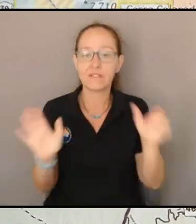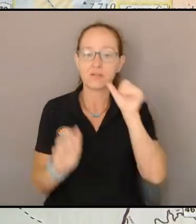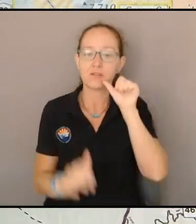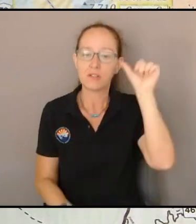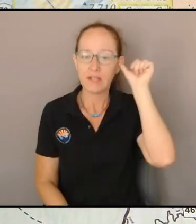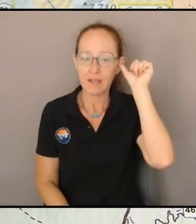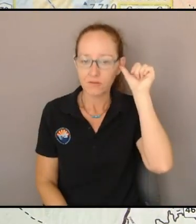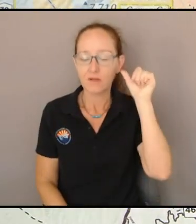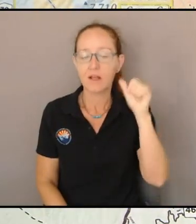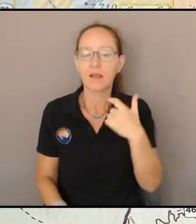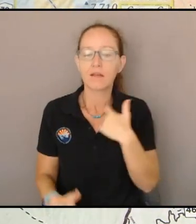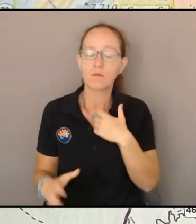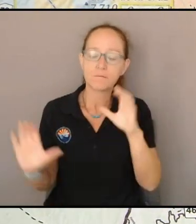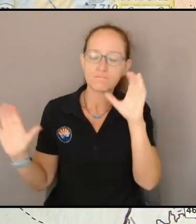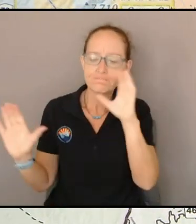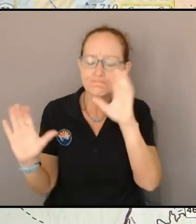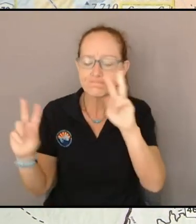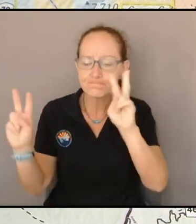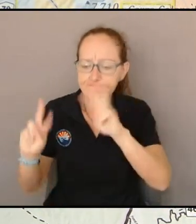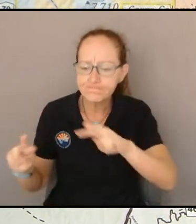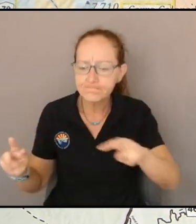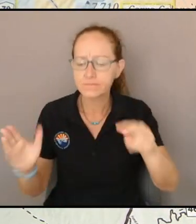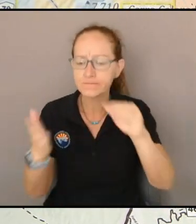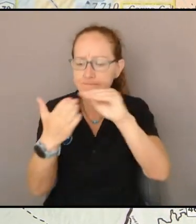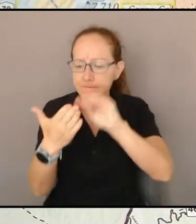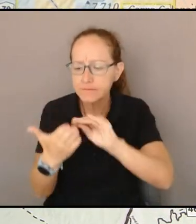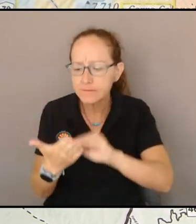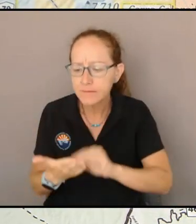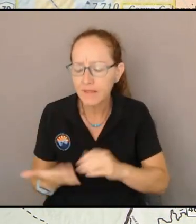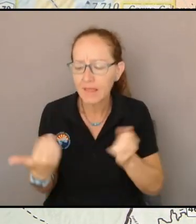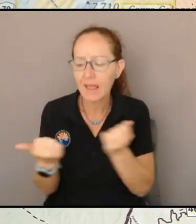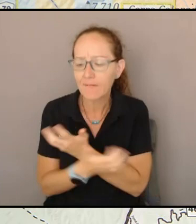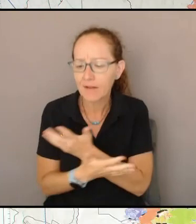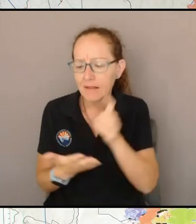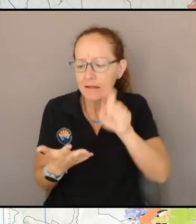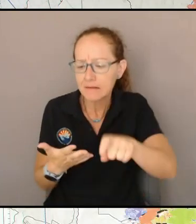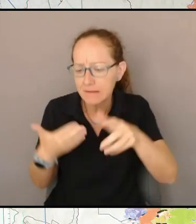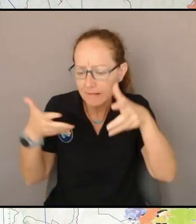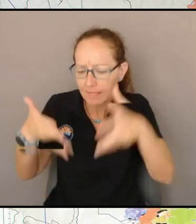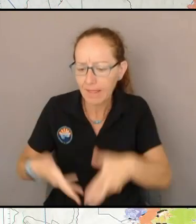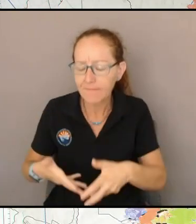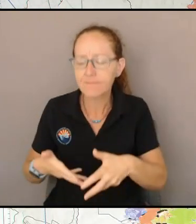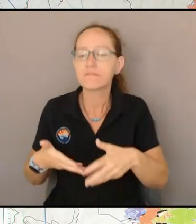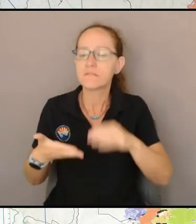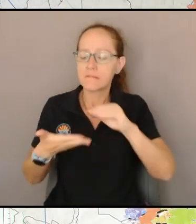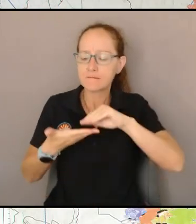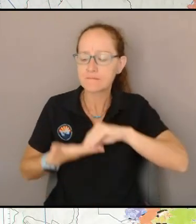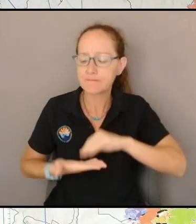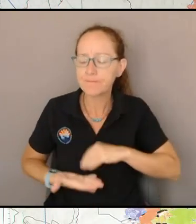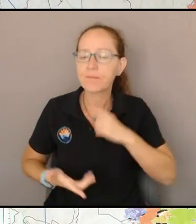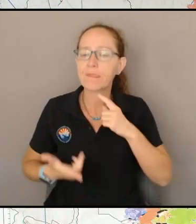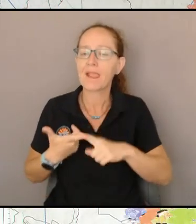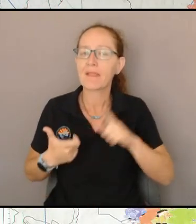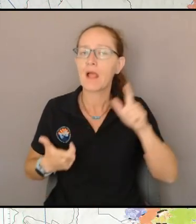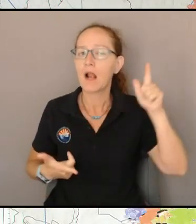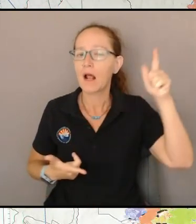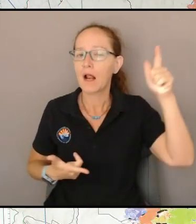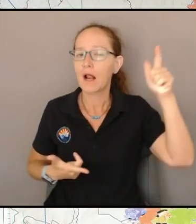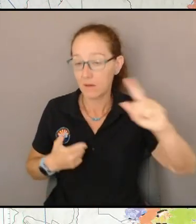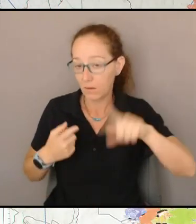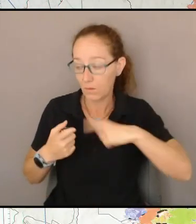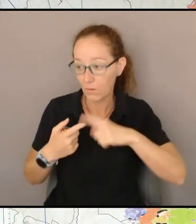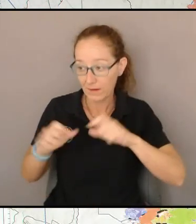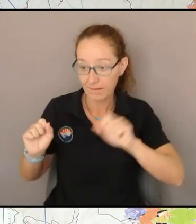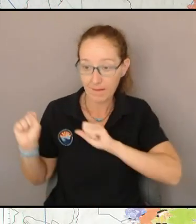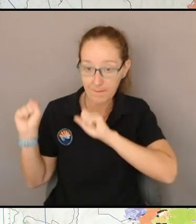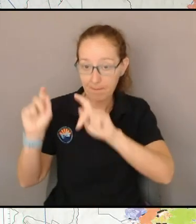place whenever we do have the conditions to go back in and finish up that work. The work that's in there that needs to be completed would be removal of some trees and